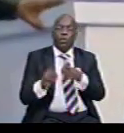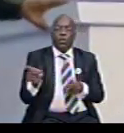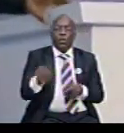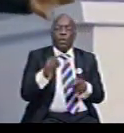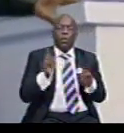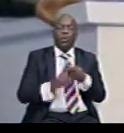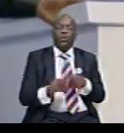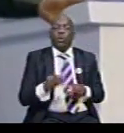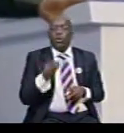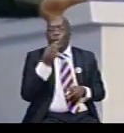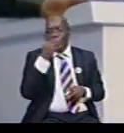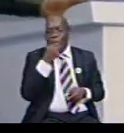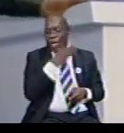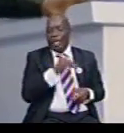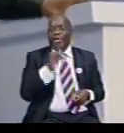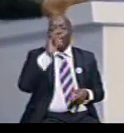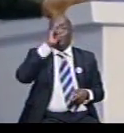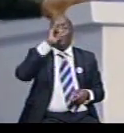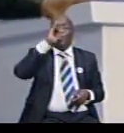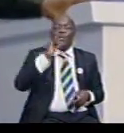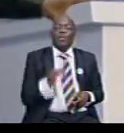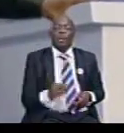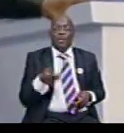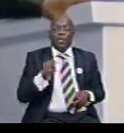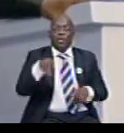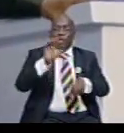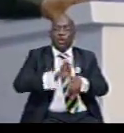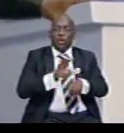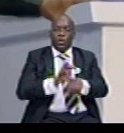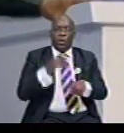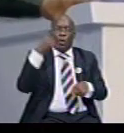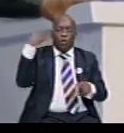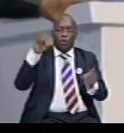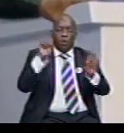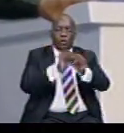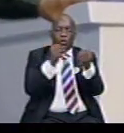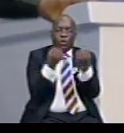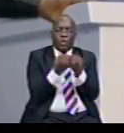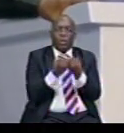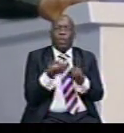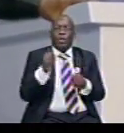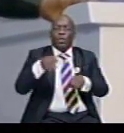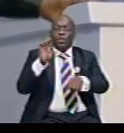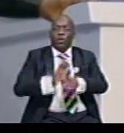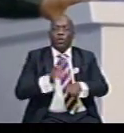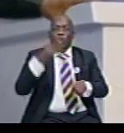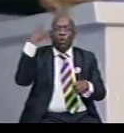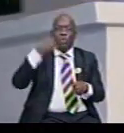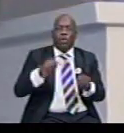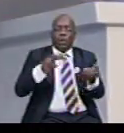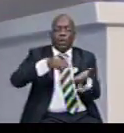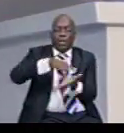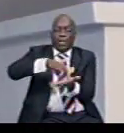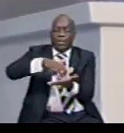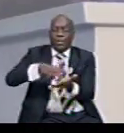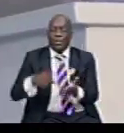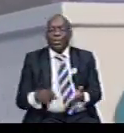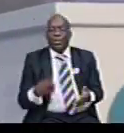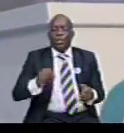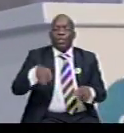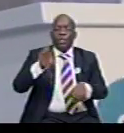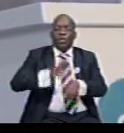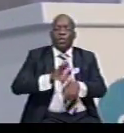make the church a church for socials, a church for dancing, a church for the young people